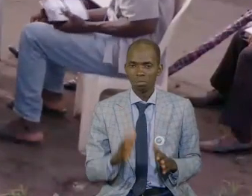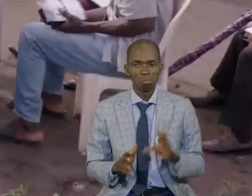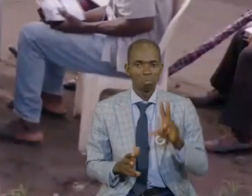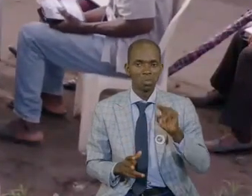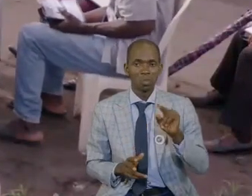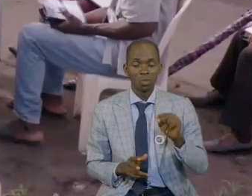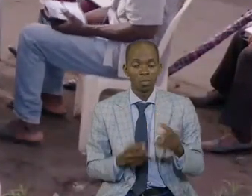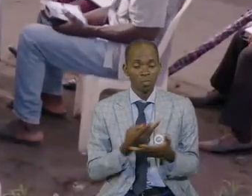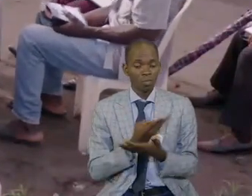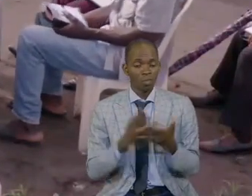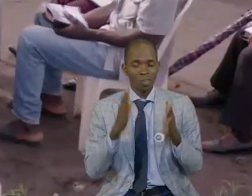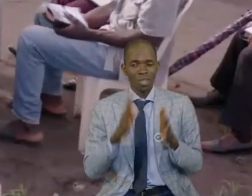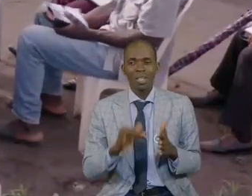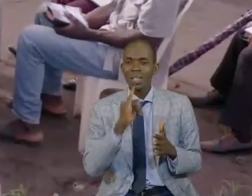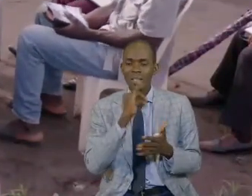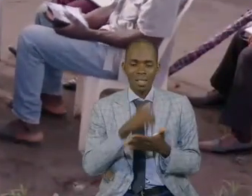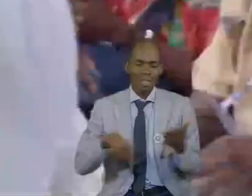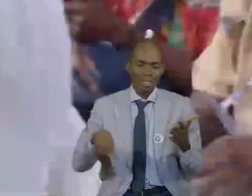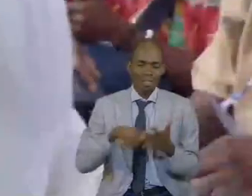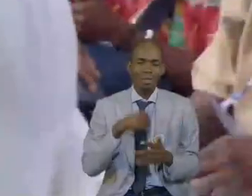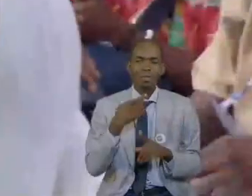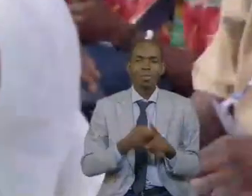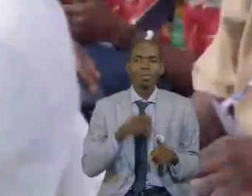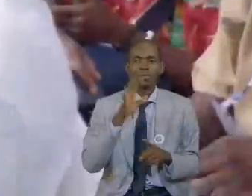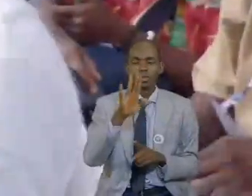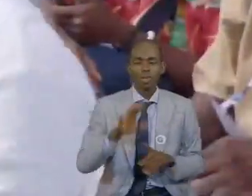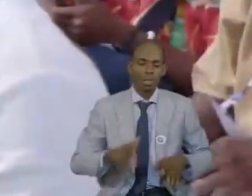Failure is cancelled from your dictionary.